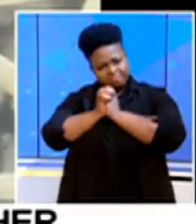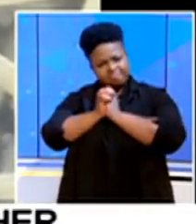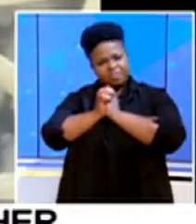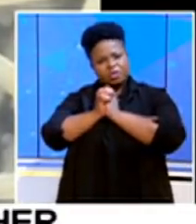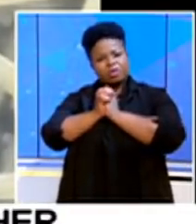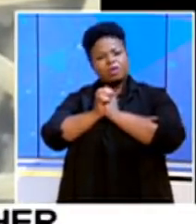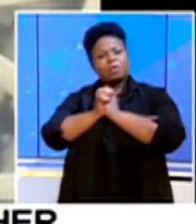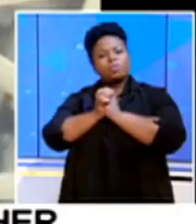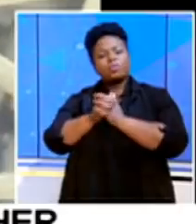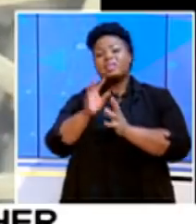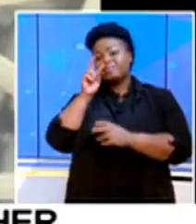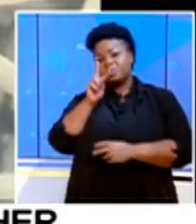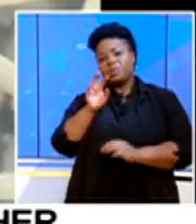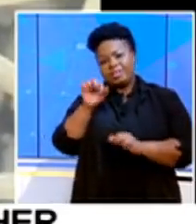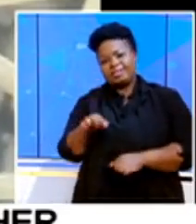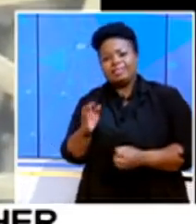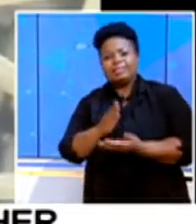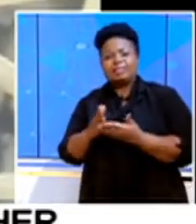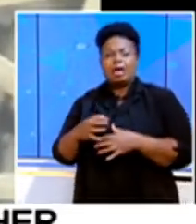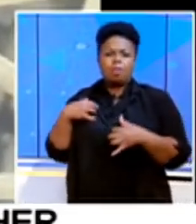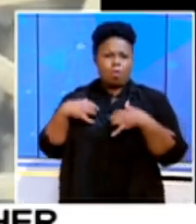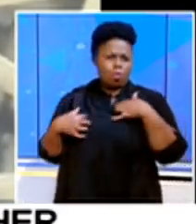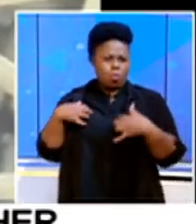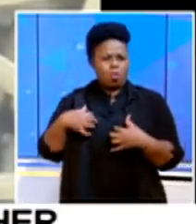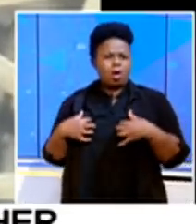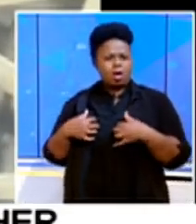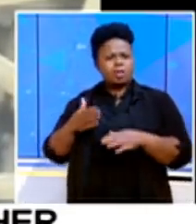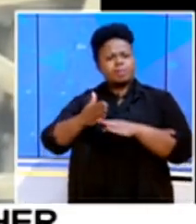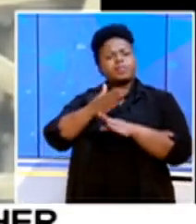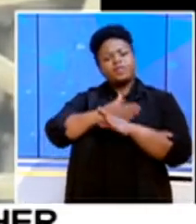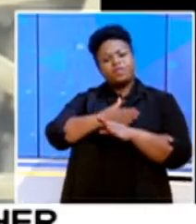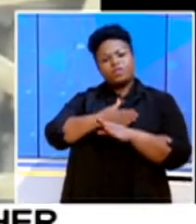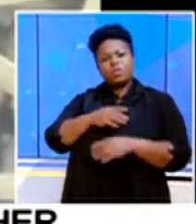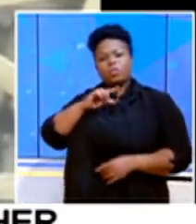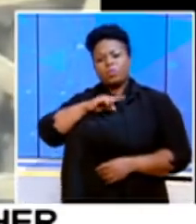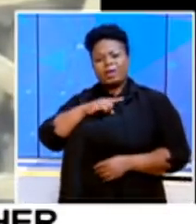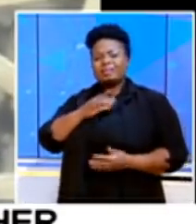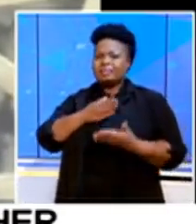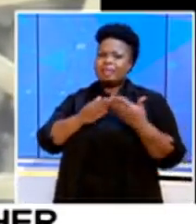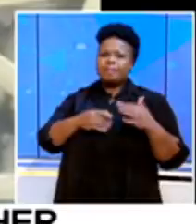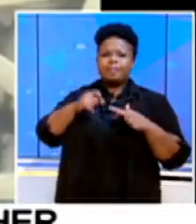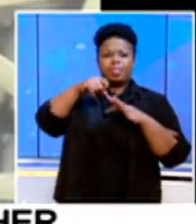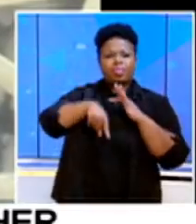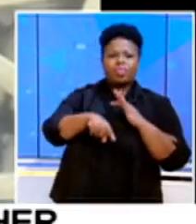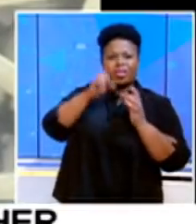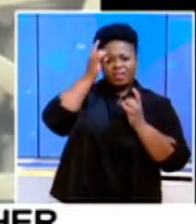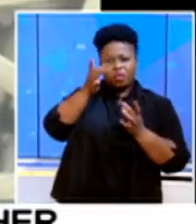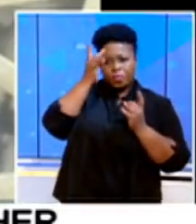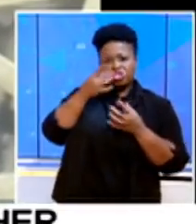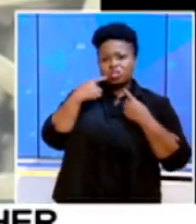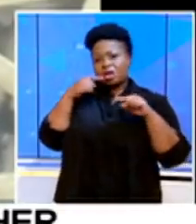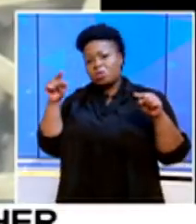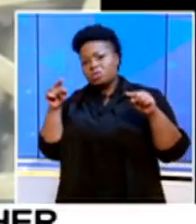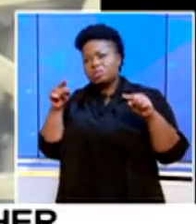an observation that there were some worrying signs of leakages,